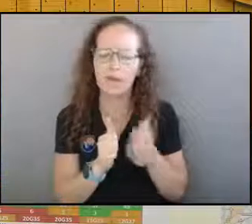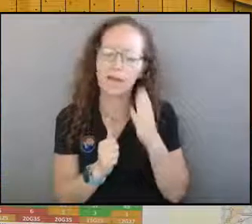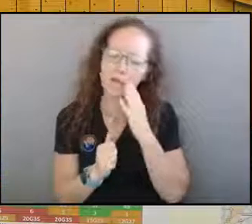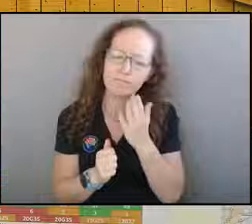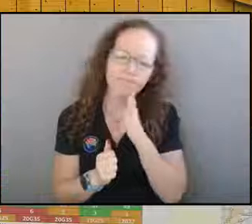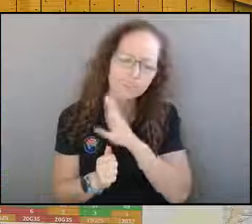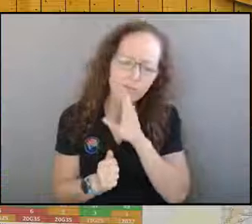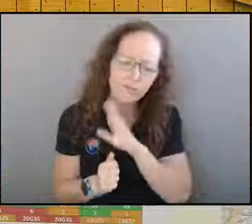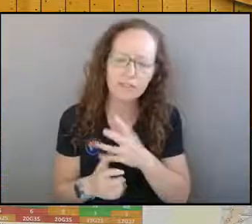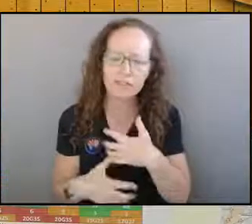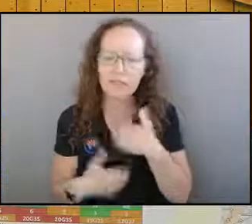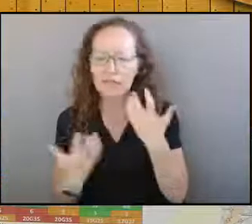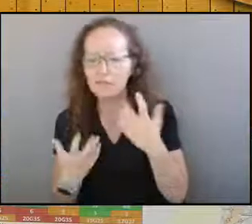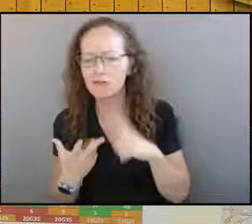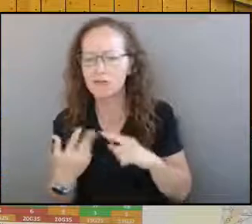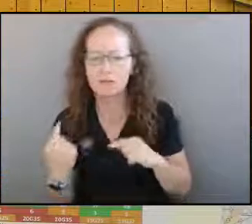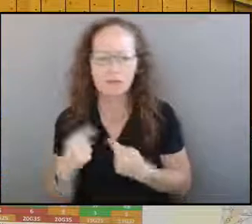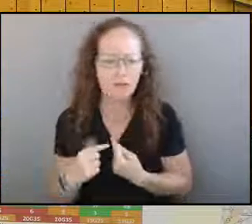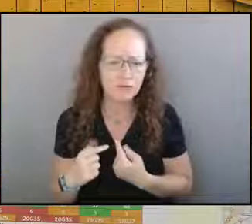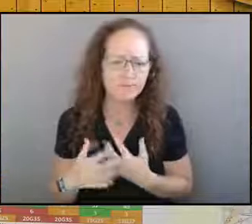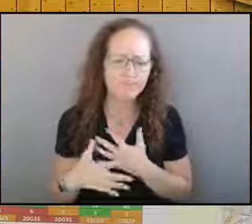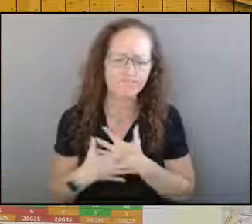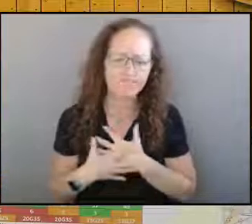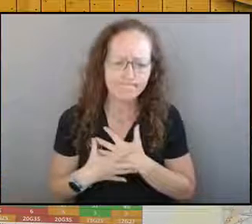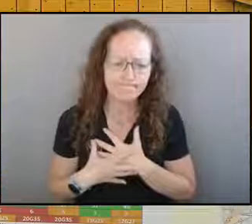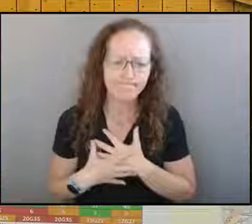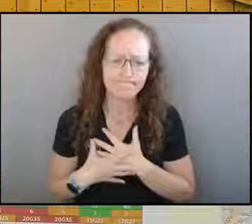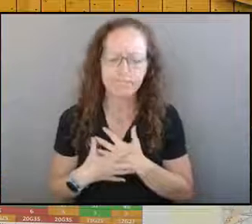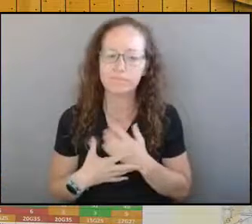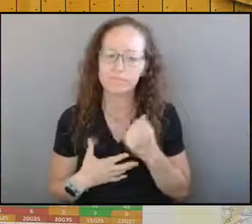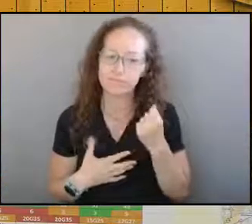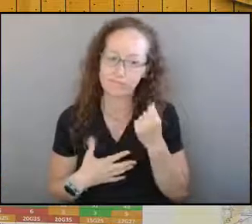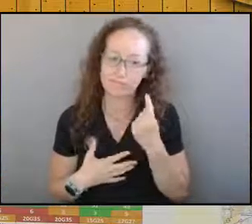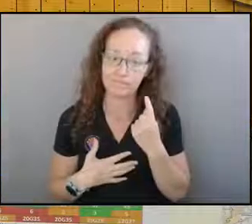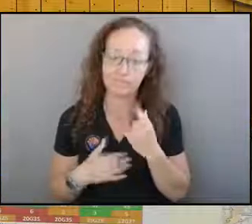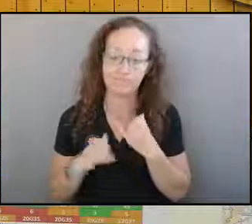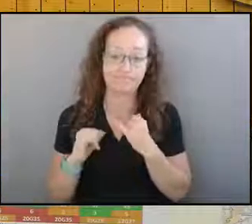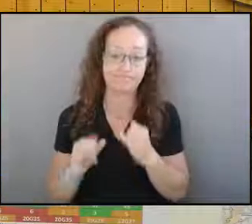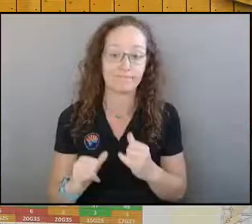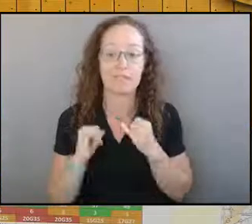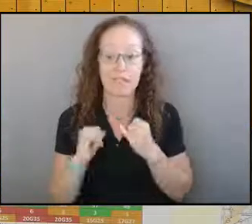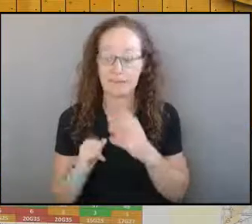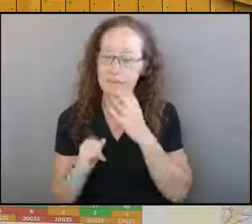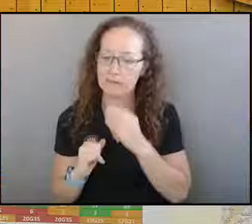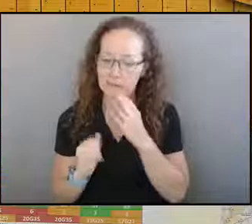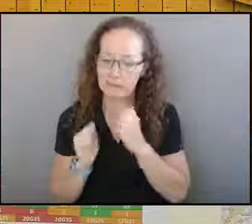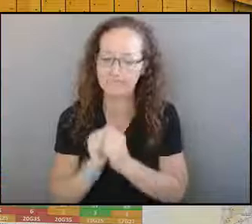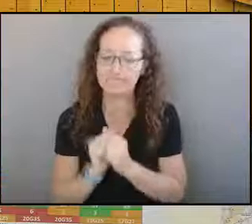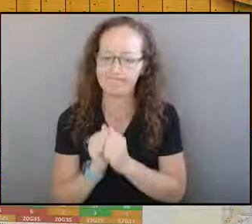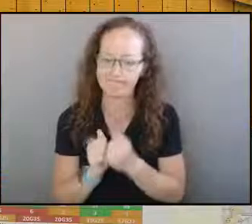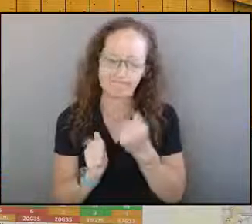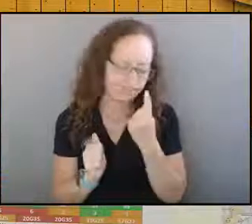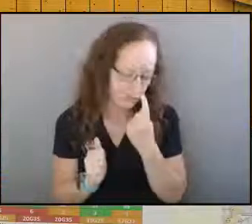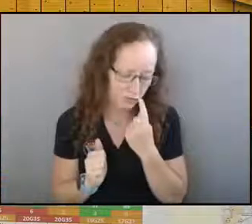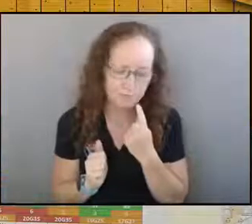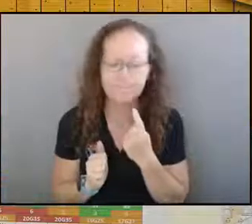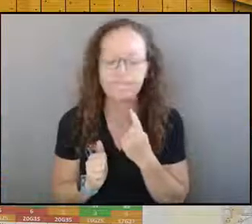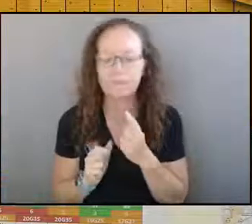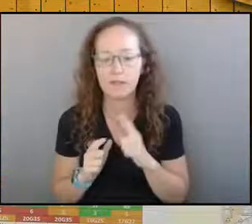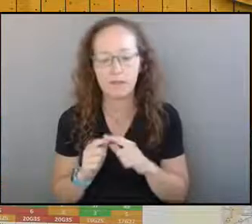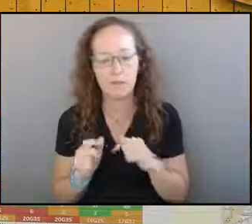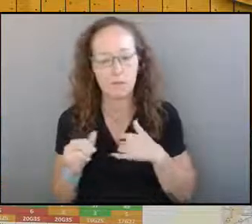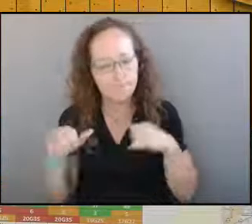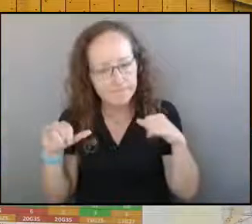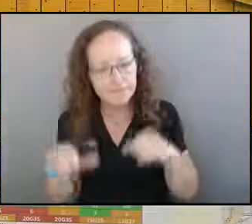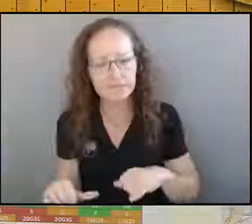anger, the hurt, everything in between that, because I've experienced it just right along with you guys as well. But we're going to stick around, and we're going to be